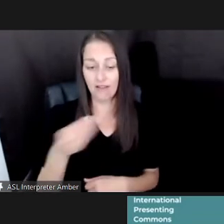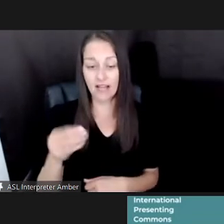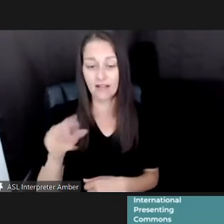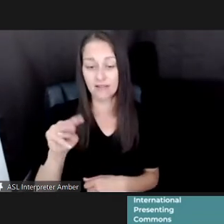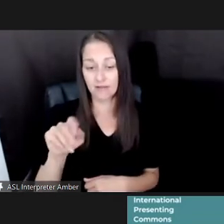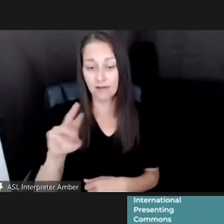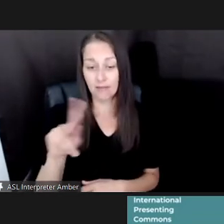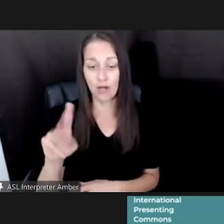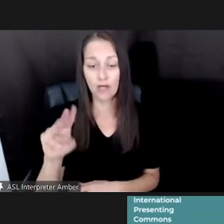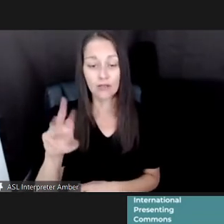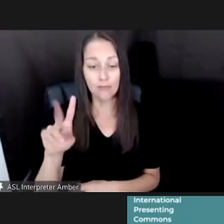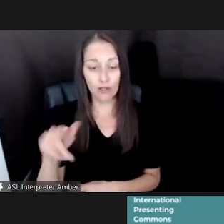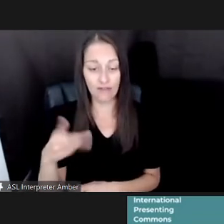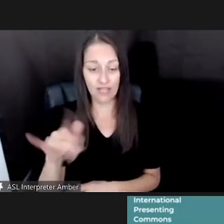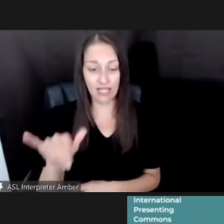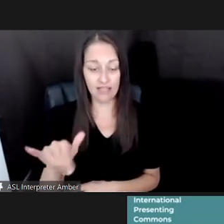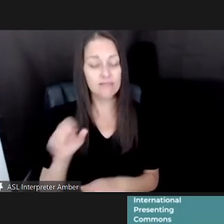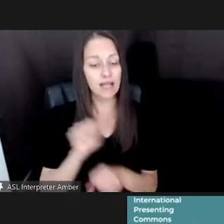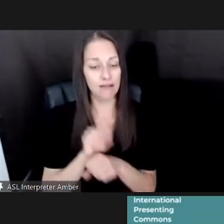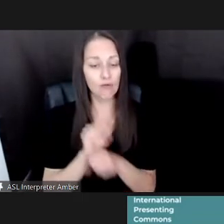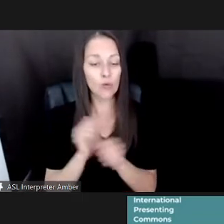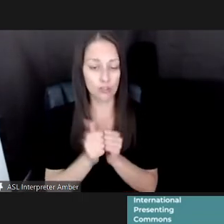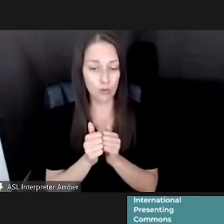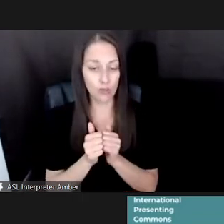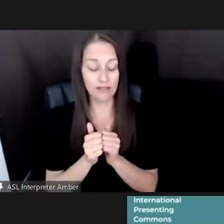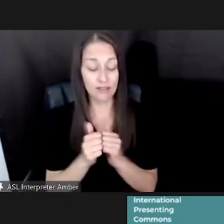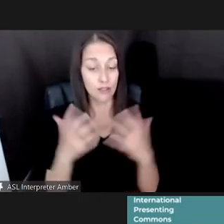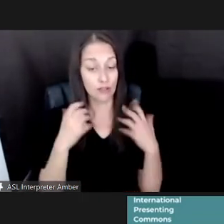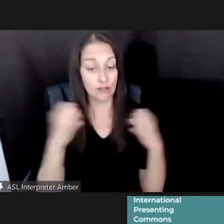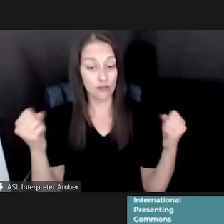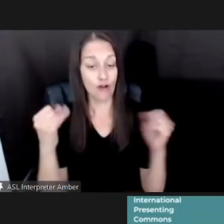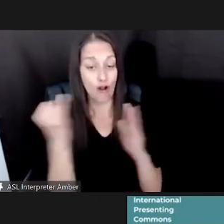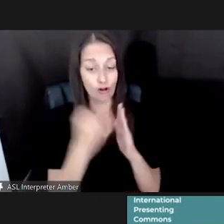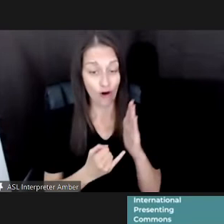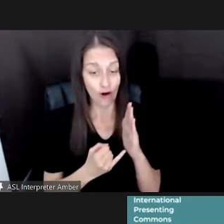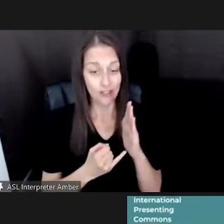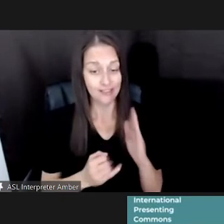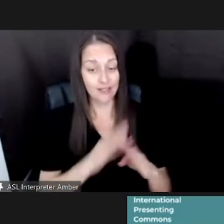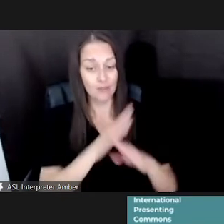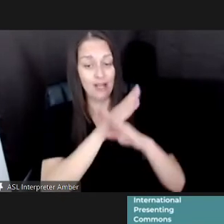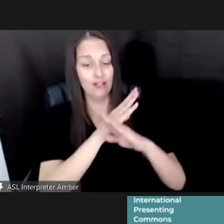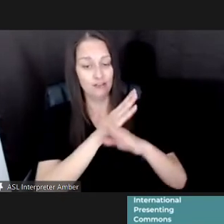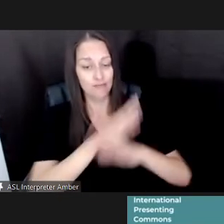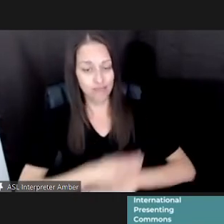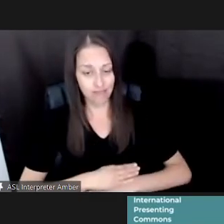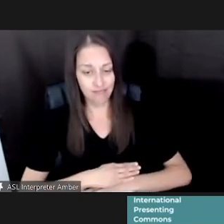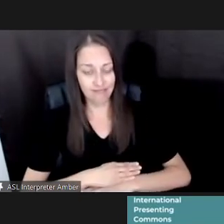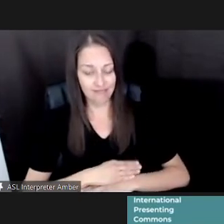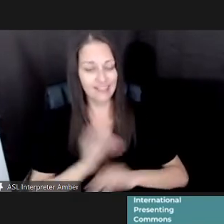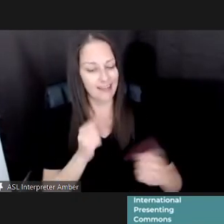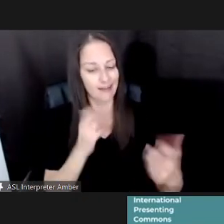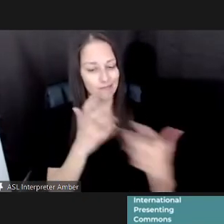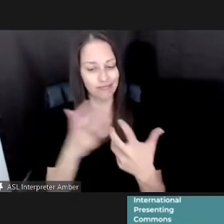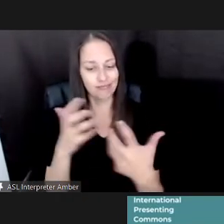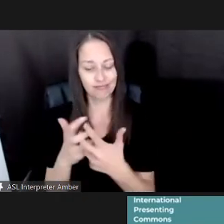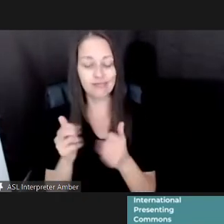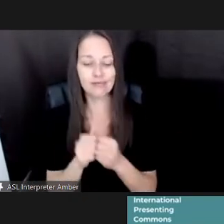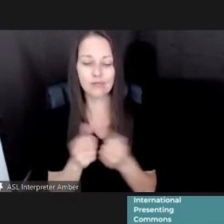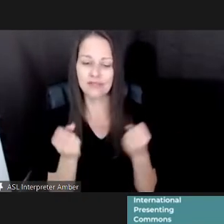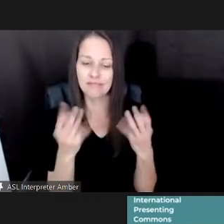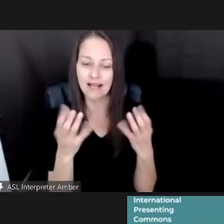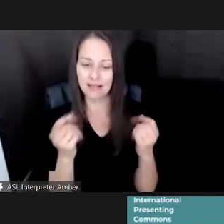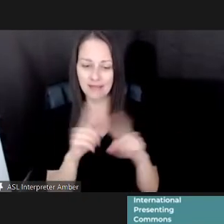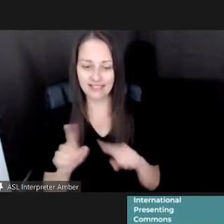really strong art crosses a lot of barriers and crosses a lot of communities. I worry a little